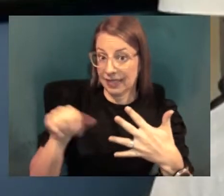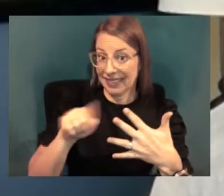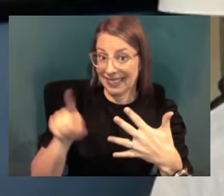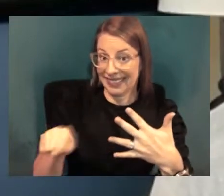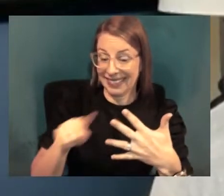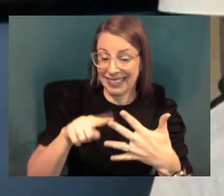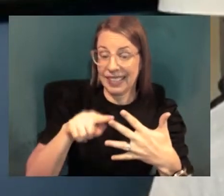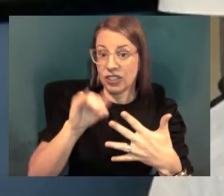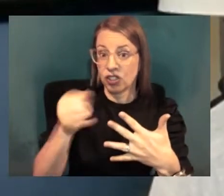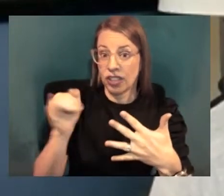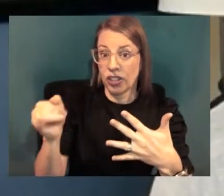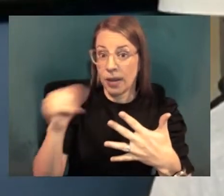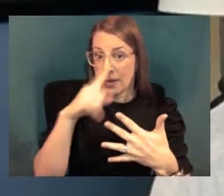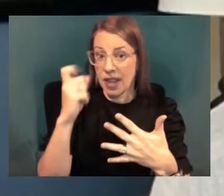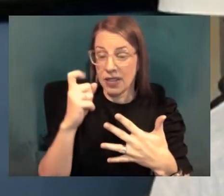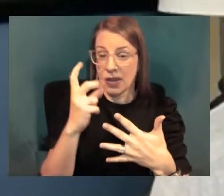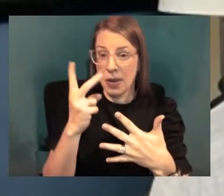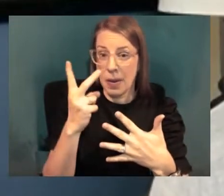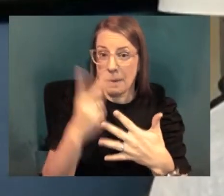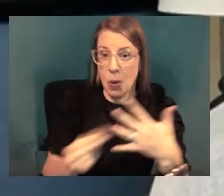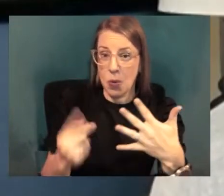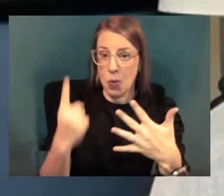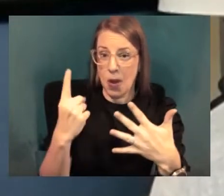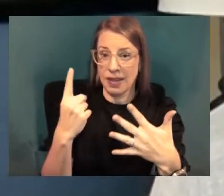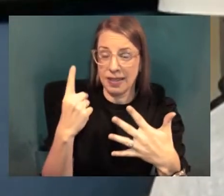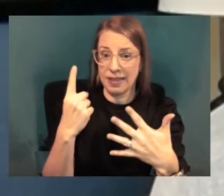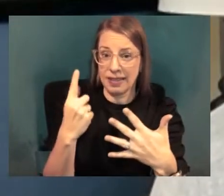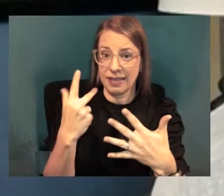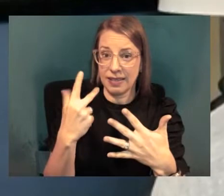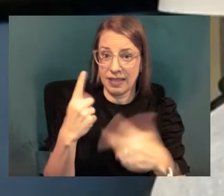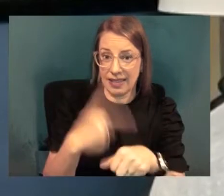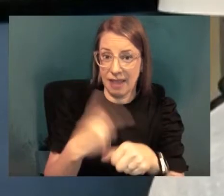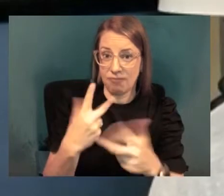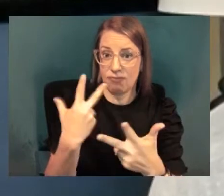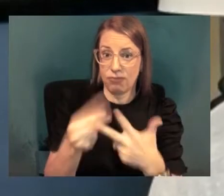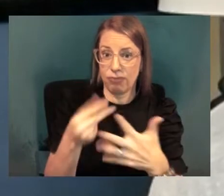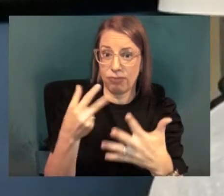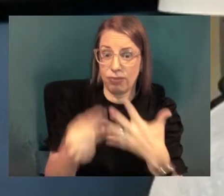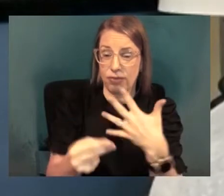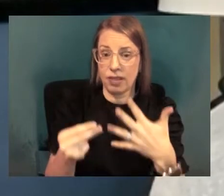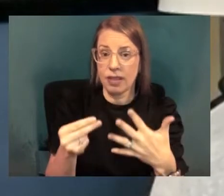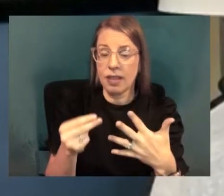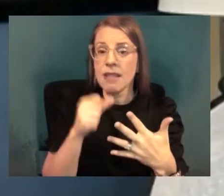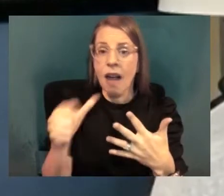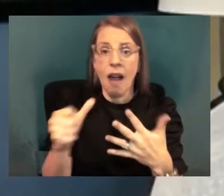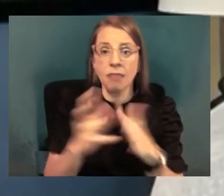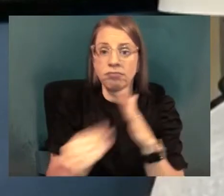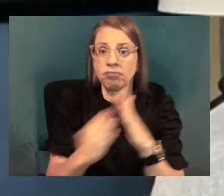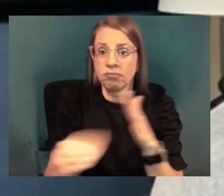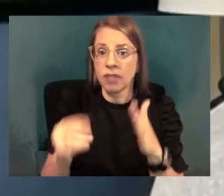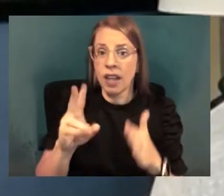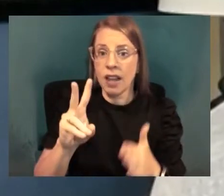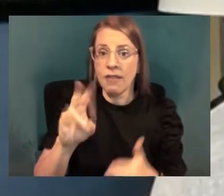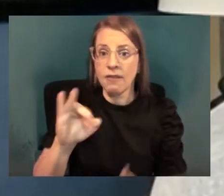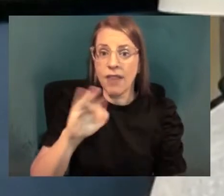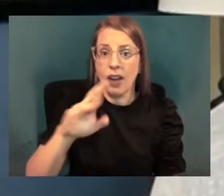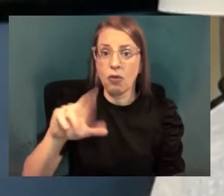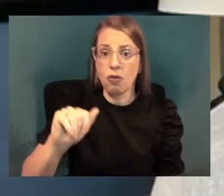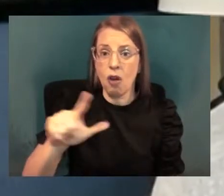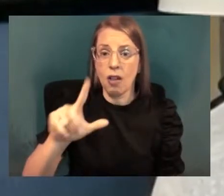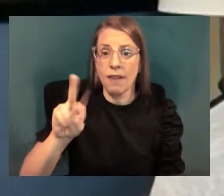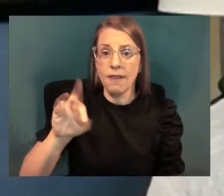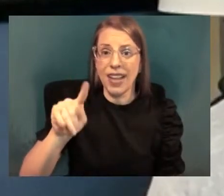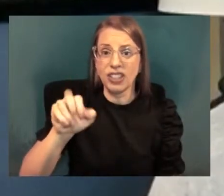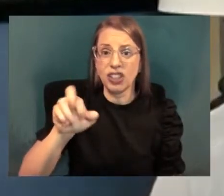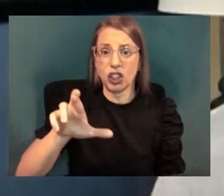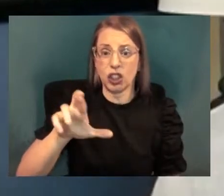because they are both those non-replicating viral vectors that have that spike that we make that antibody and that immune response